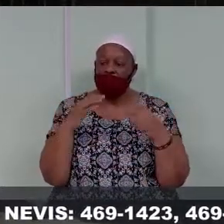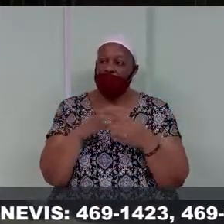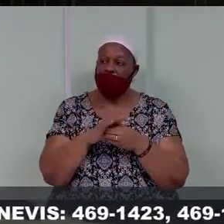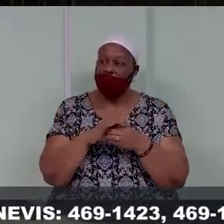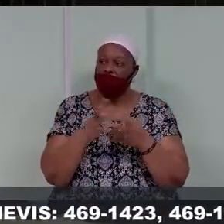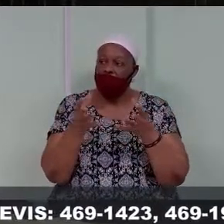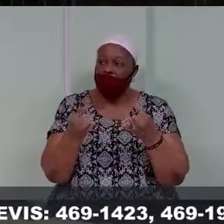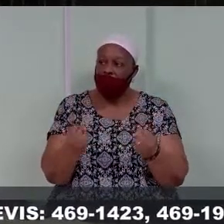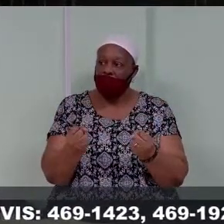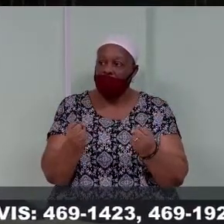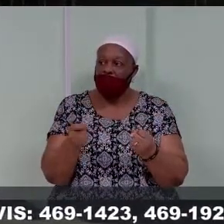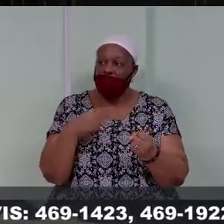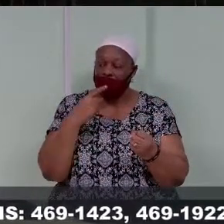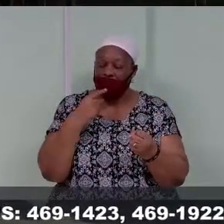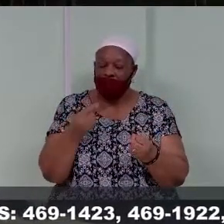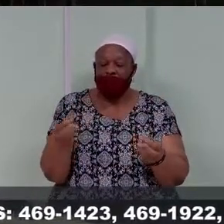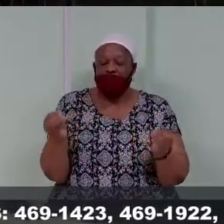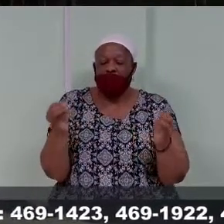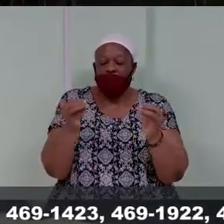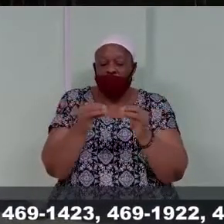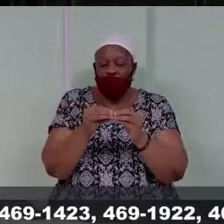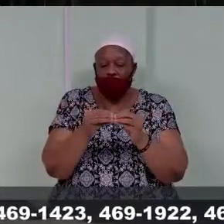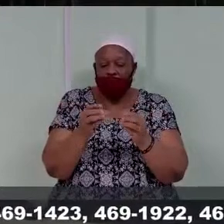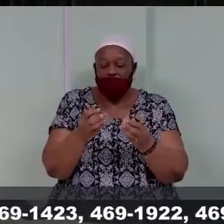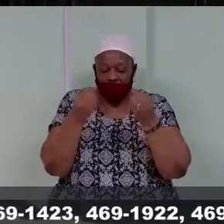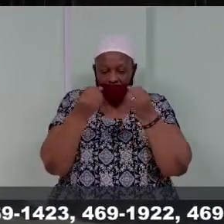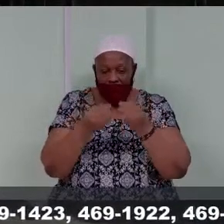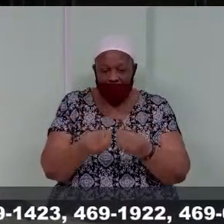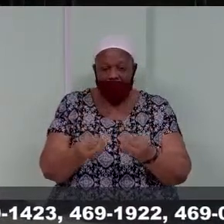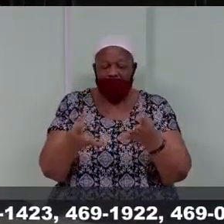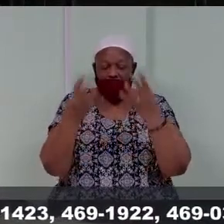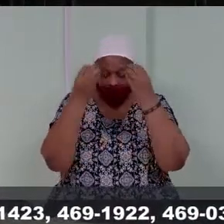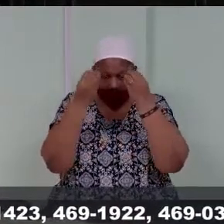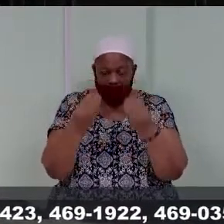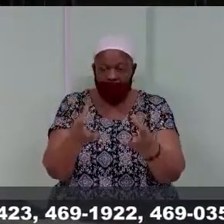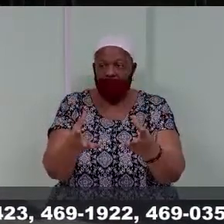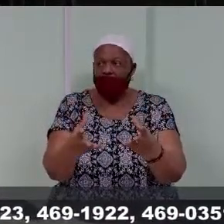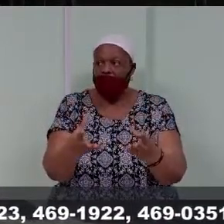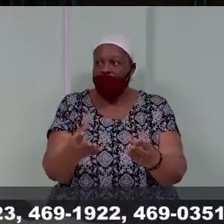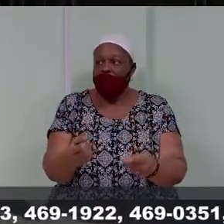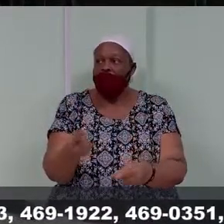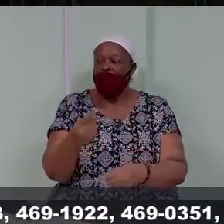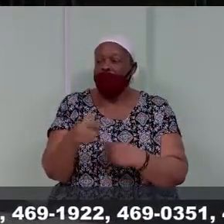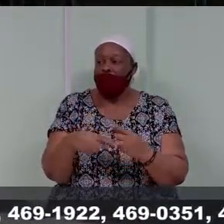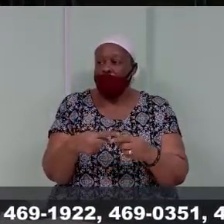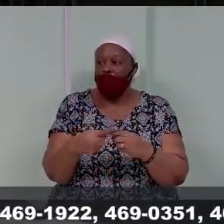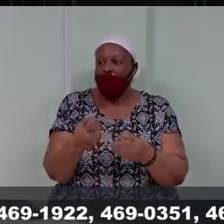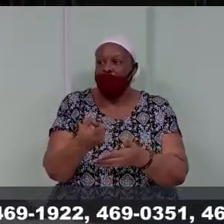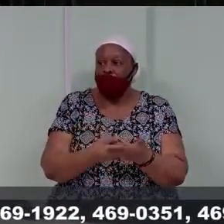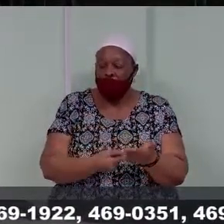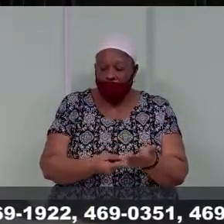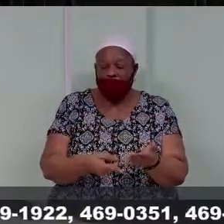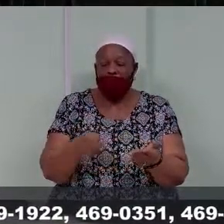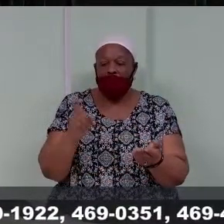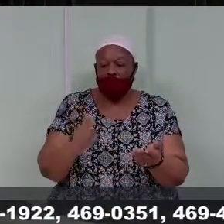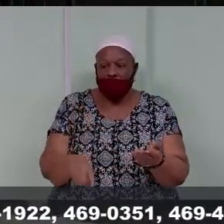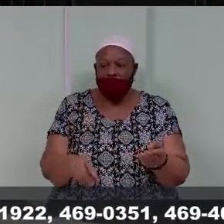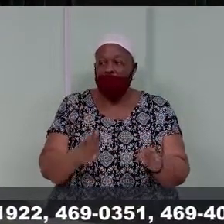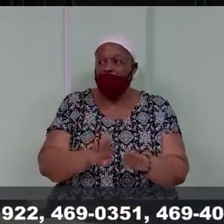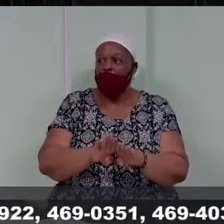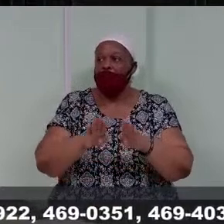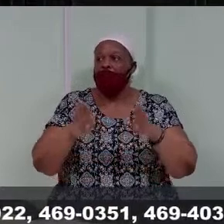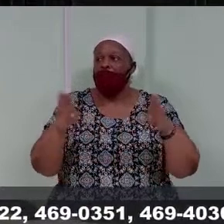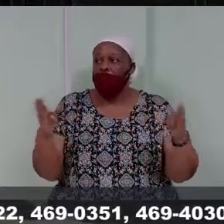will seek to update you on some very important matters regarding the standards and expectations for